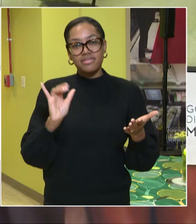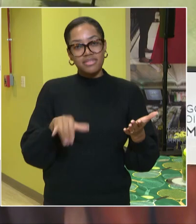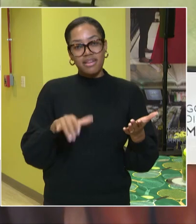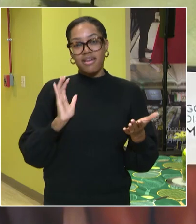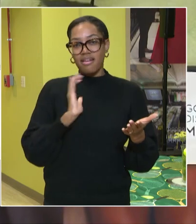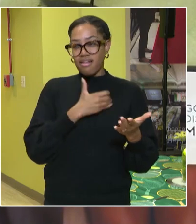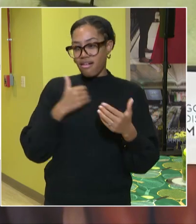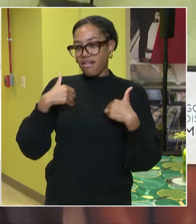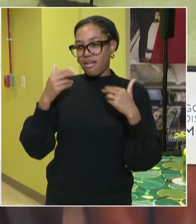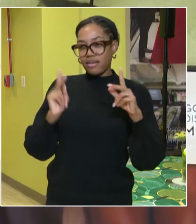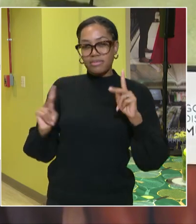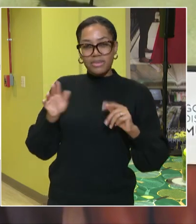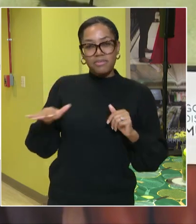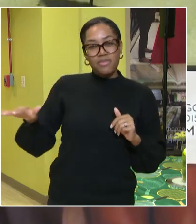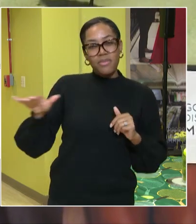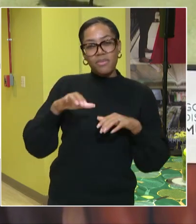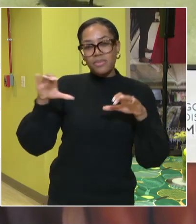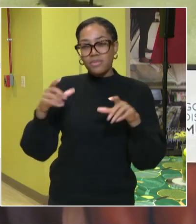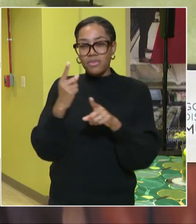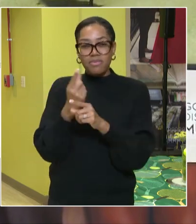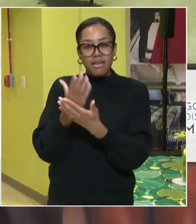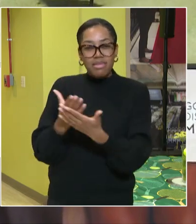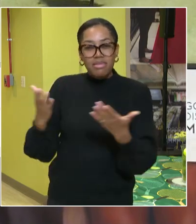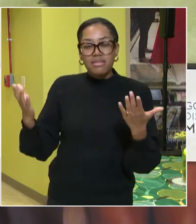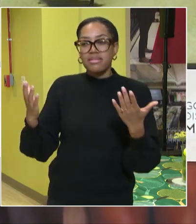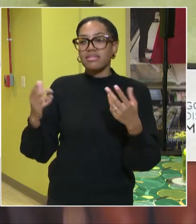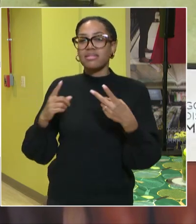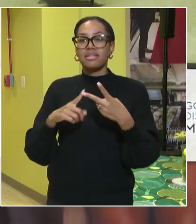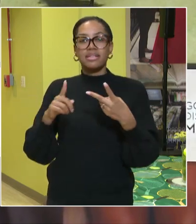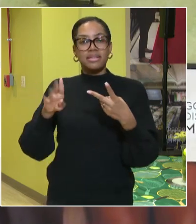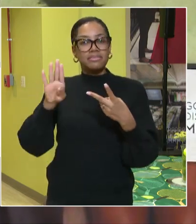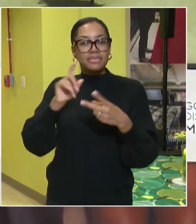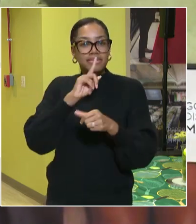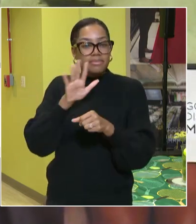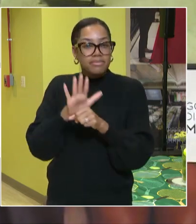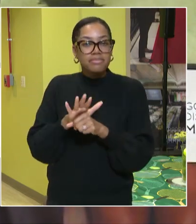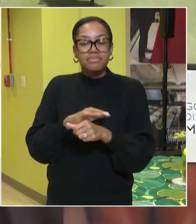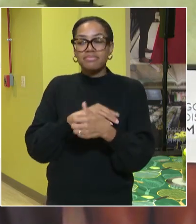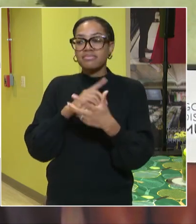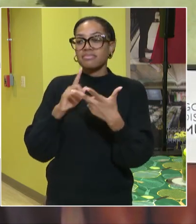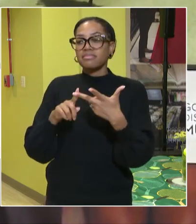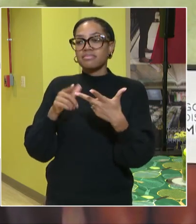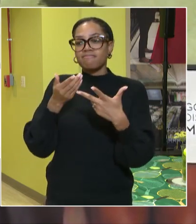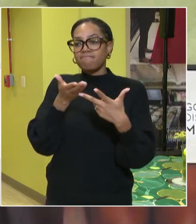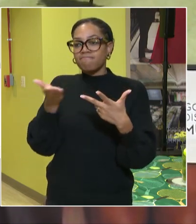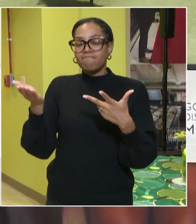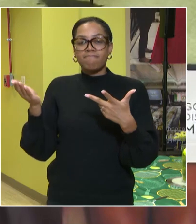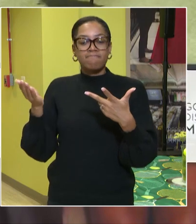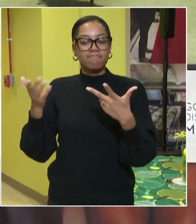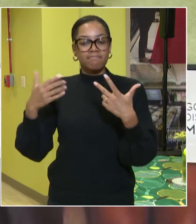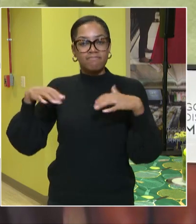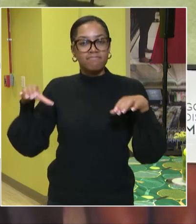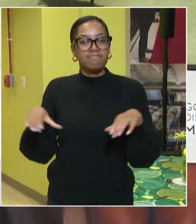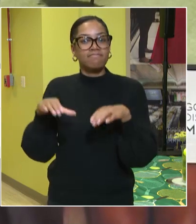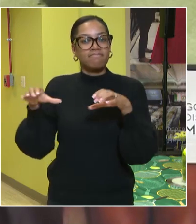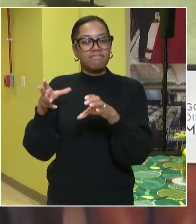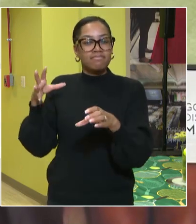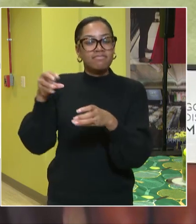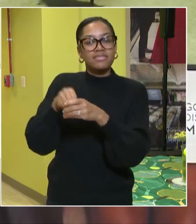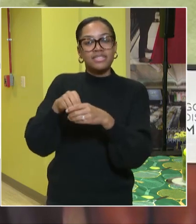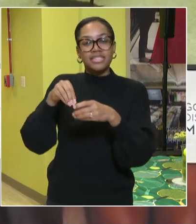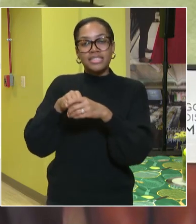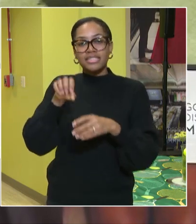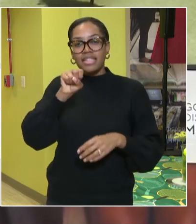of so many of our young people doing the right thing, being committed, being a participant in